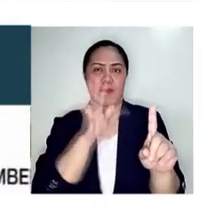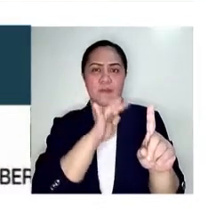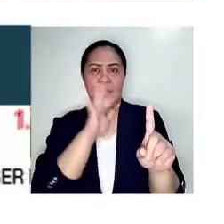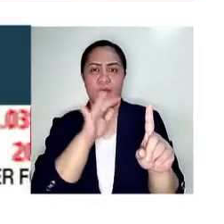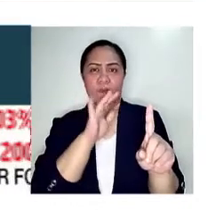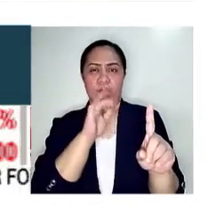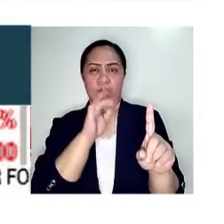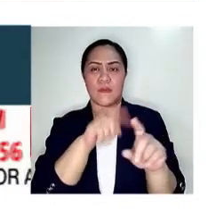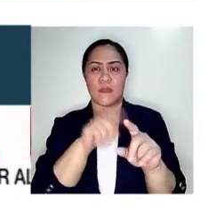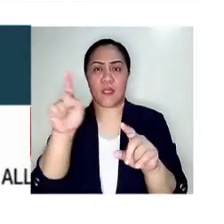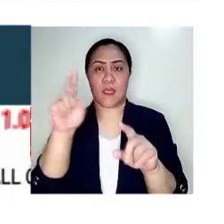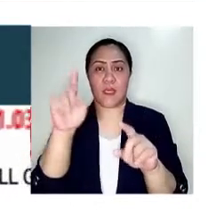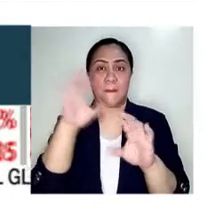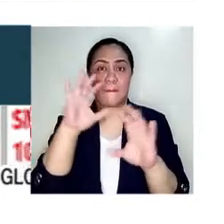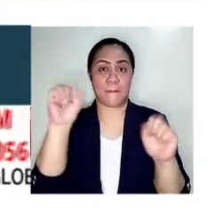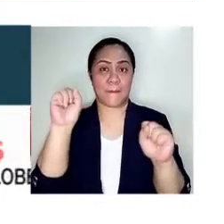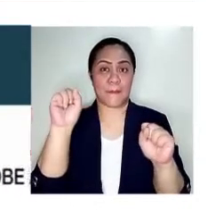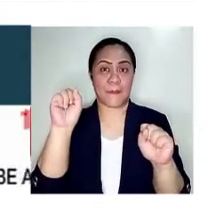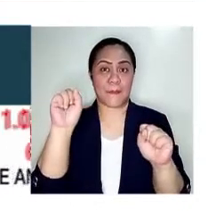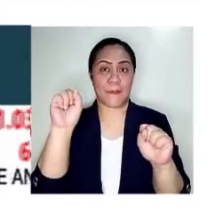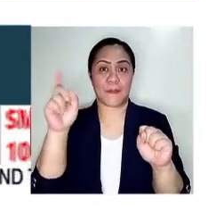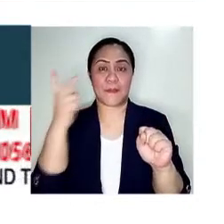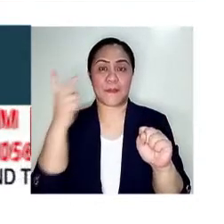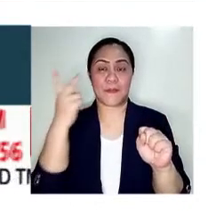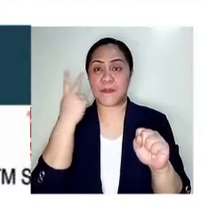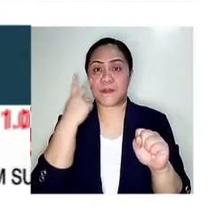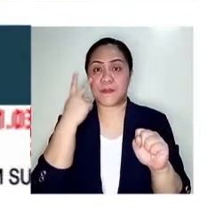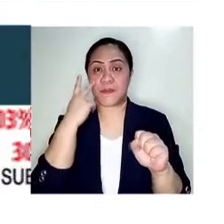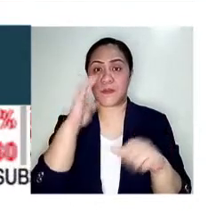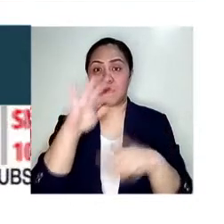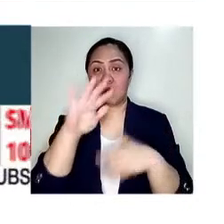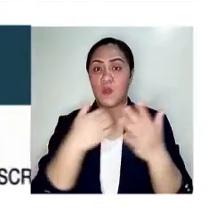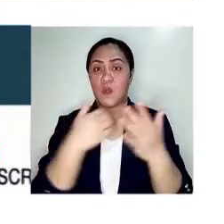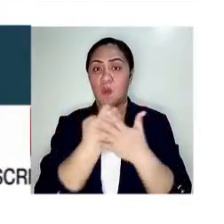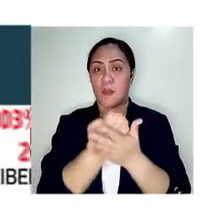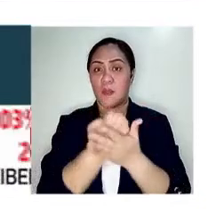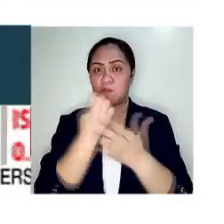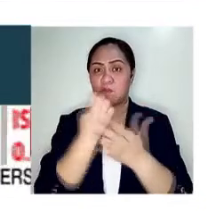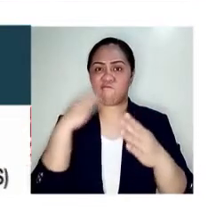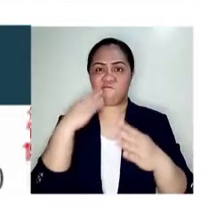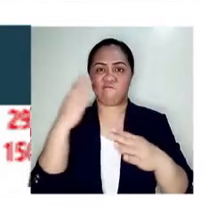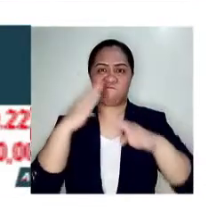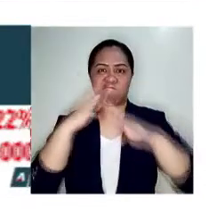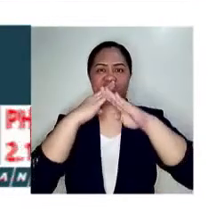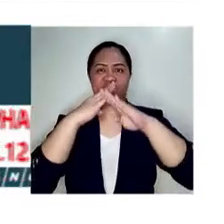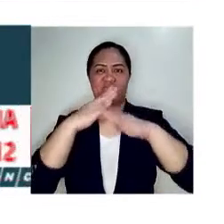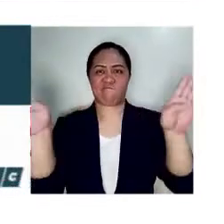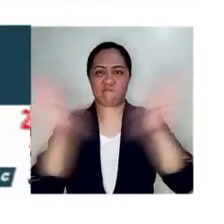the United States well when all the economies were shutting down in the middle of a raging pandemic.